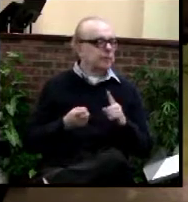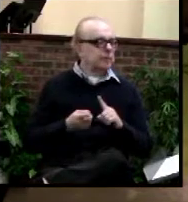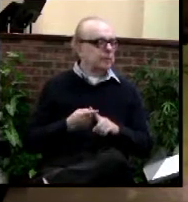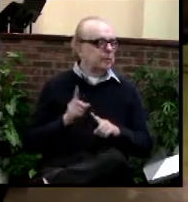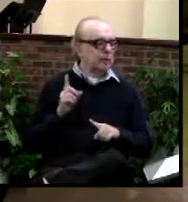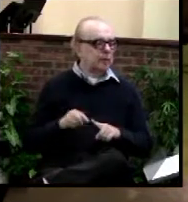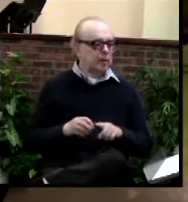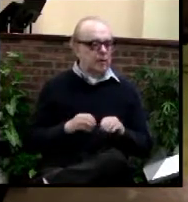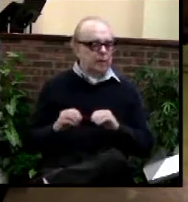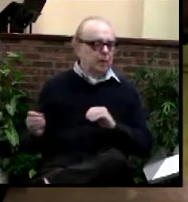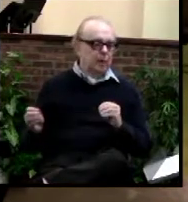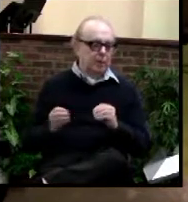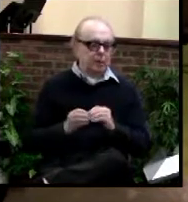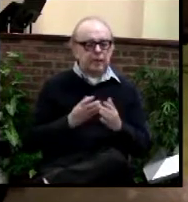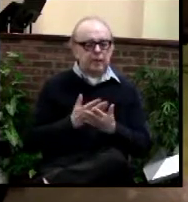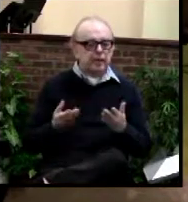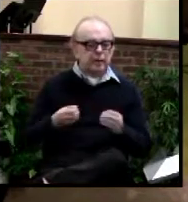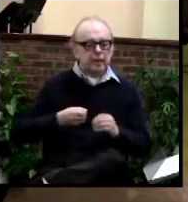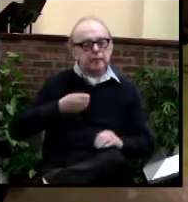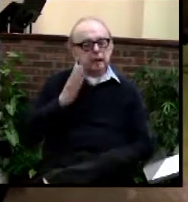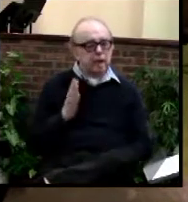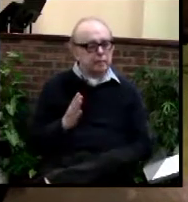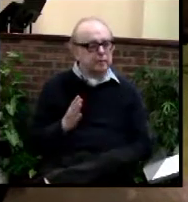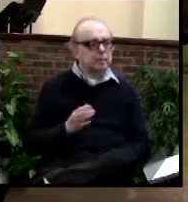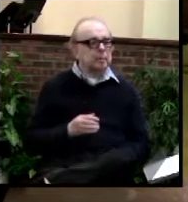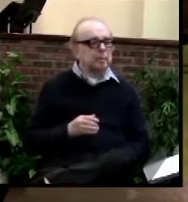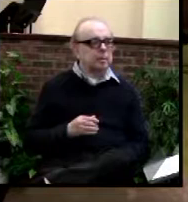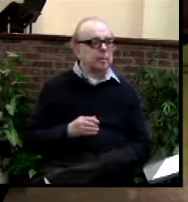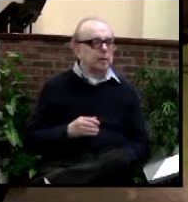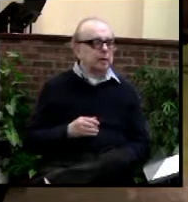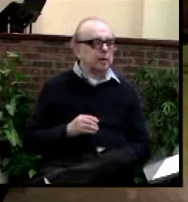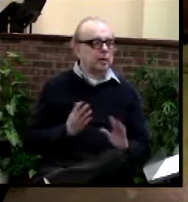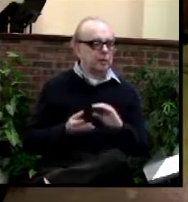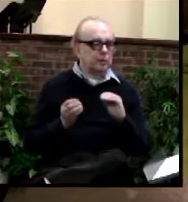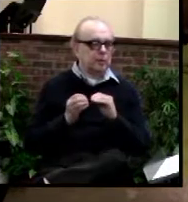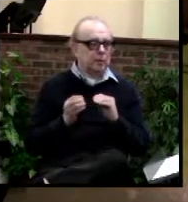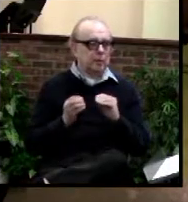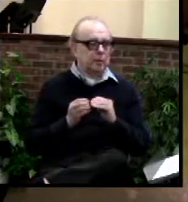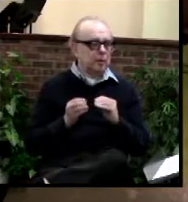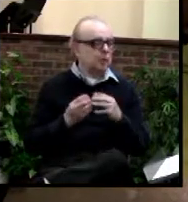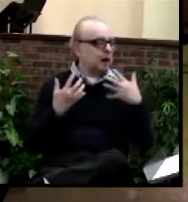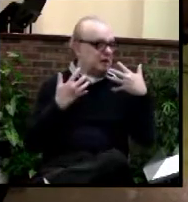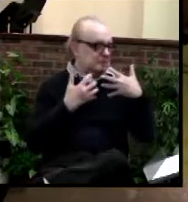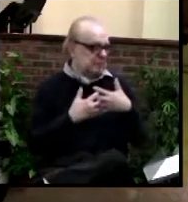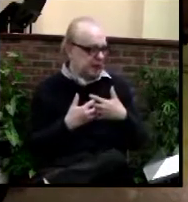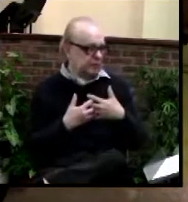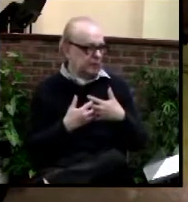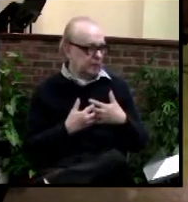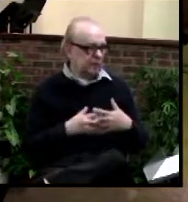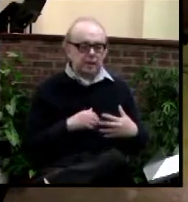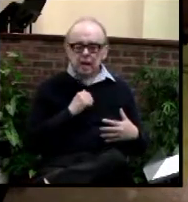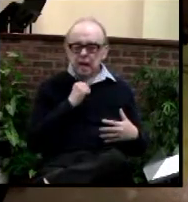more towards the things of God and become more matched, not